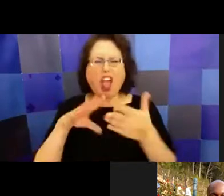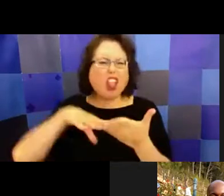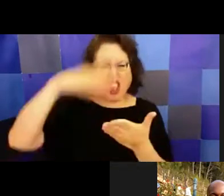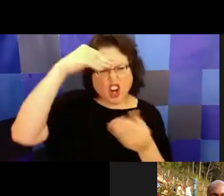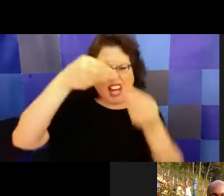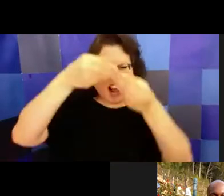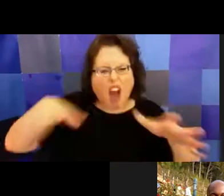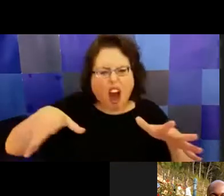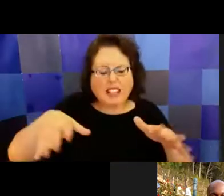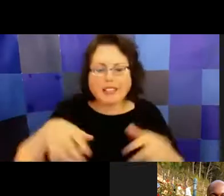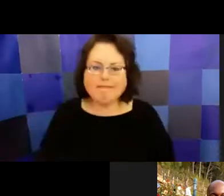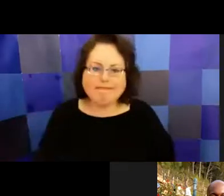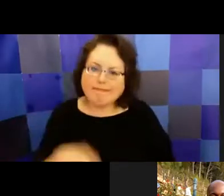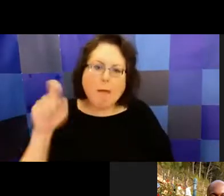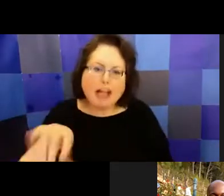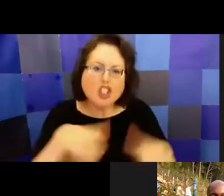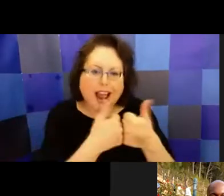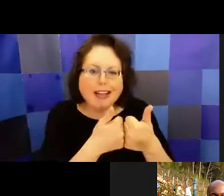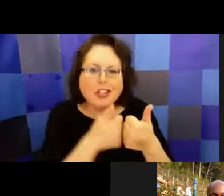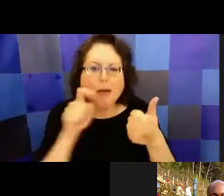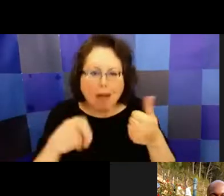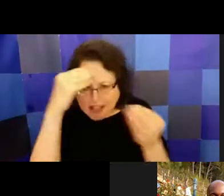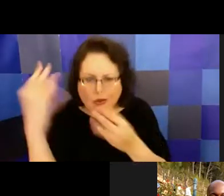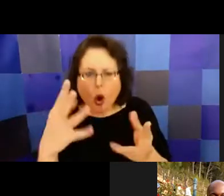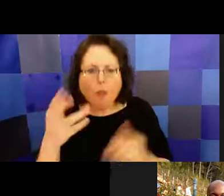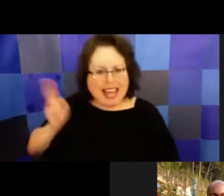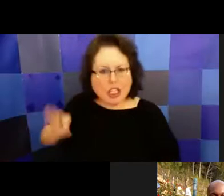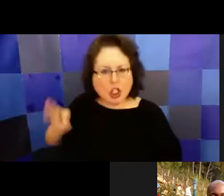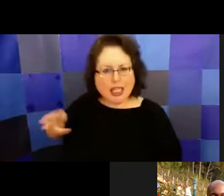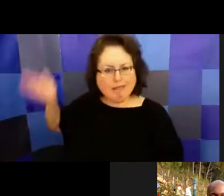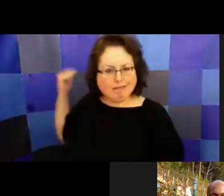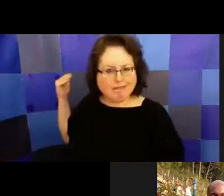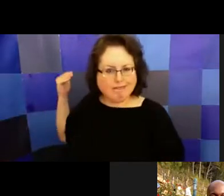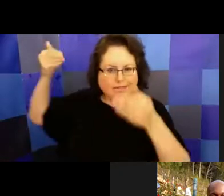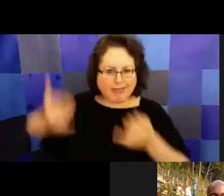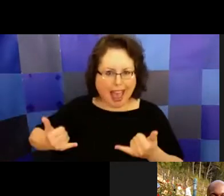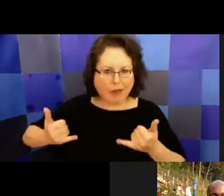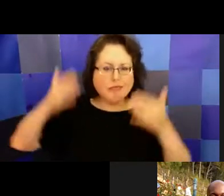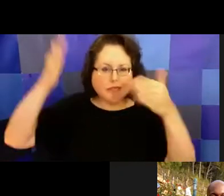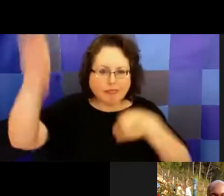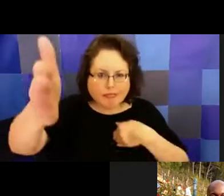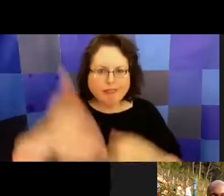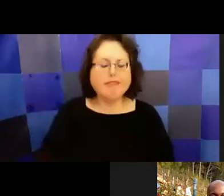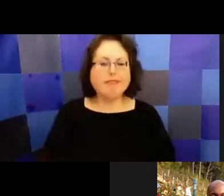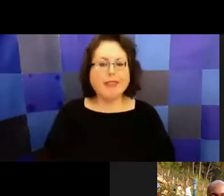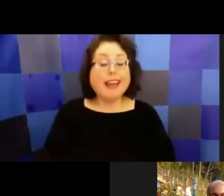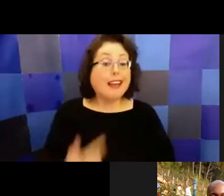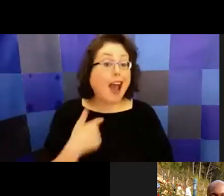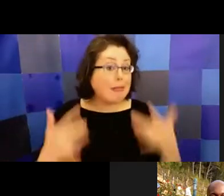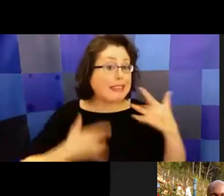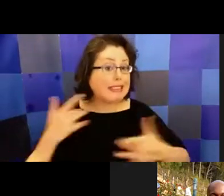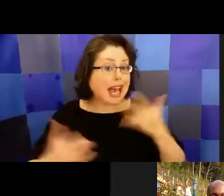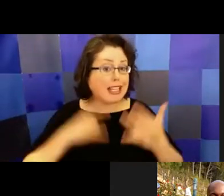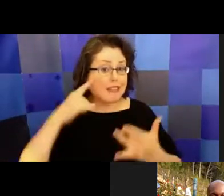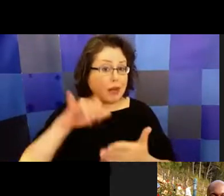be challenged and informed with histories of where we have been, where we are, and where we're going. I'm very excited for the promise